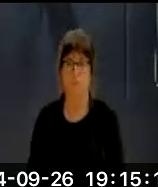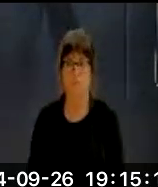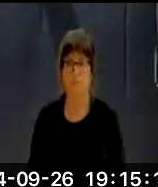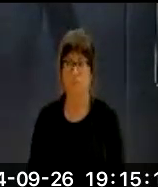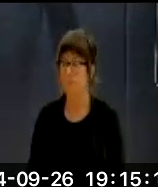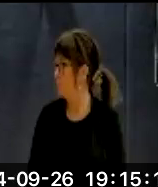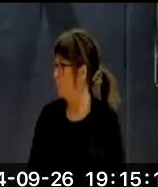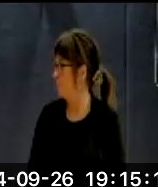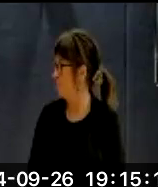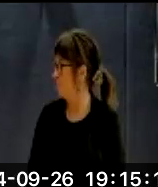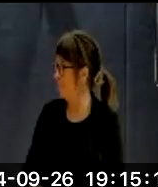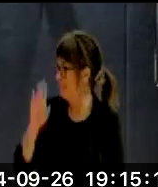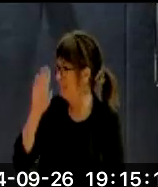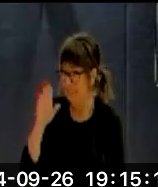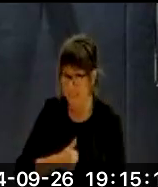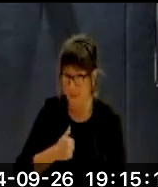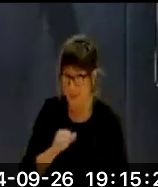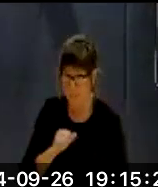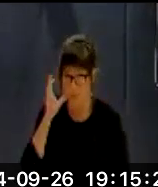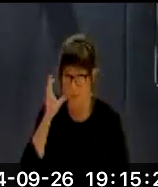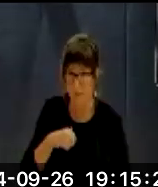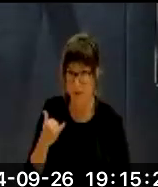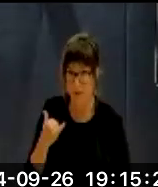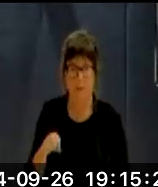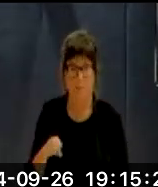Hi there. Sorry about that. Can you hear me now? Yeah.